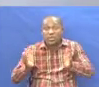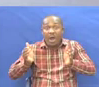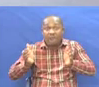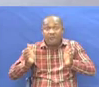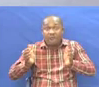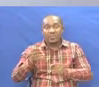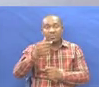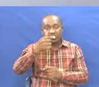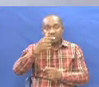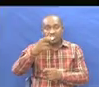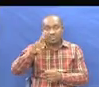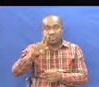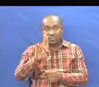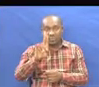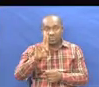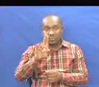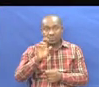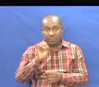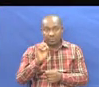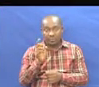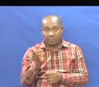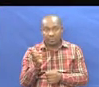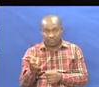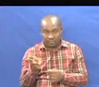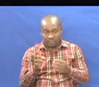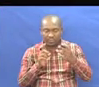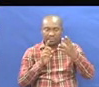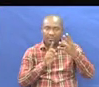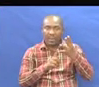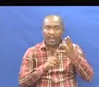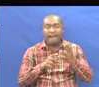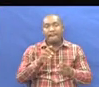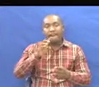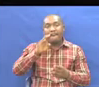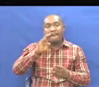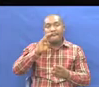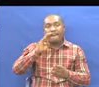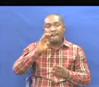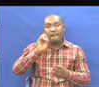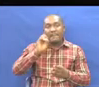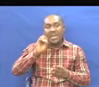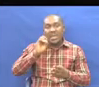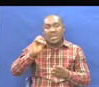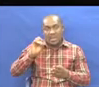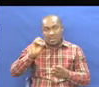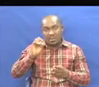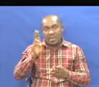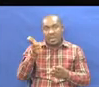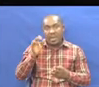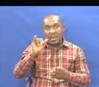trough. We should have a trough. We should have a beehive shelf, beehive shelf.